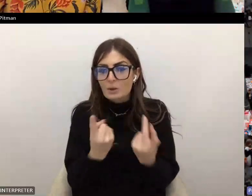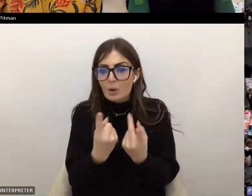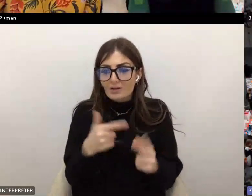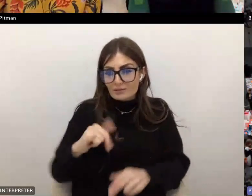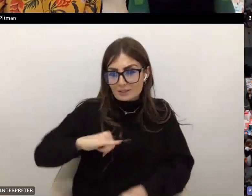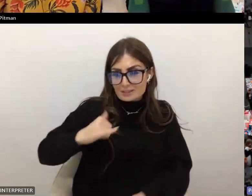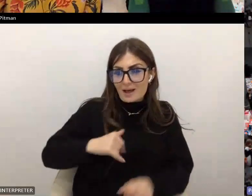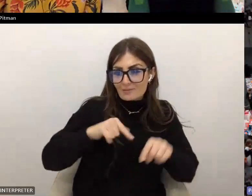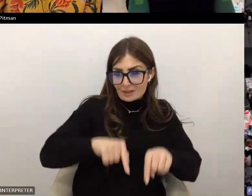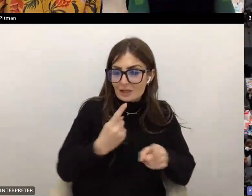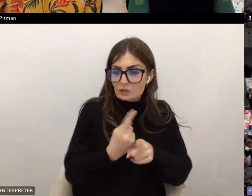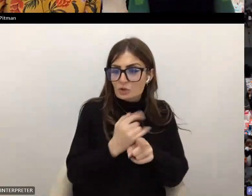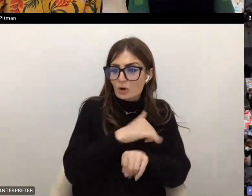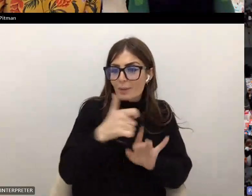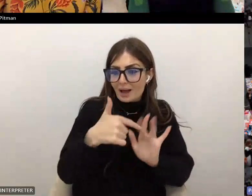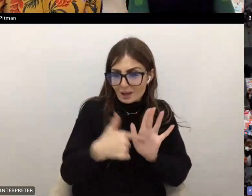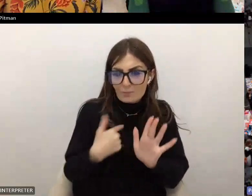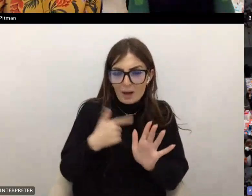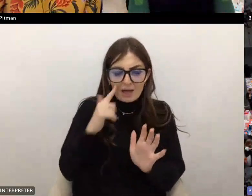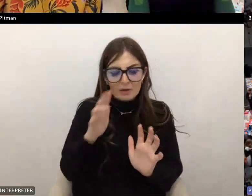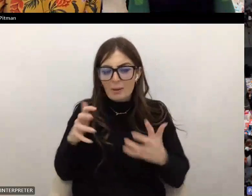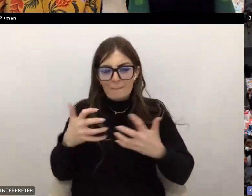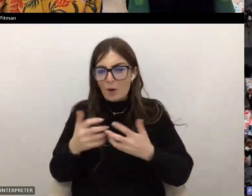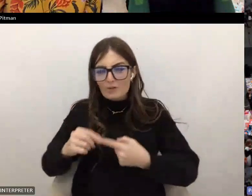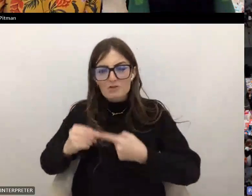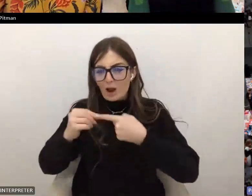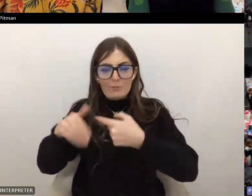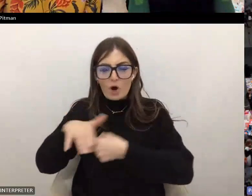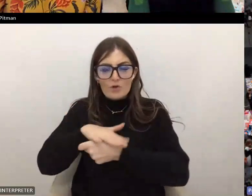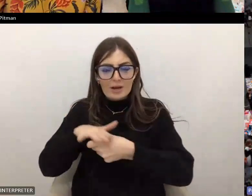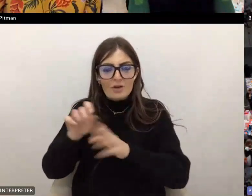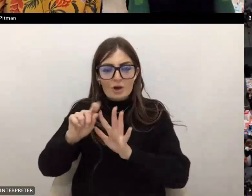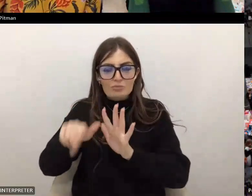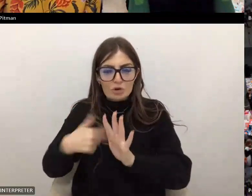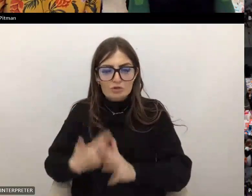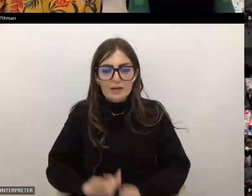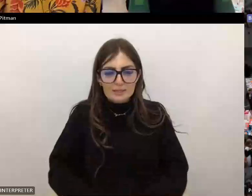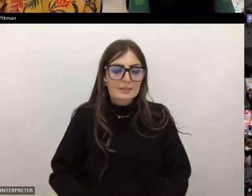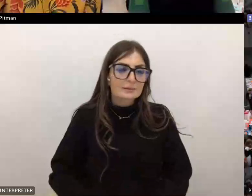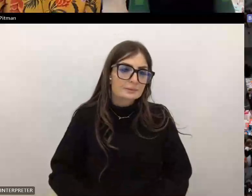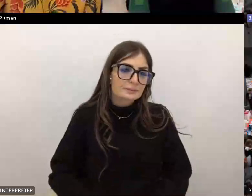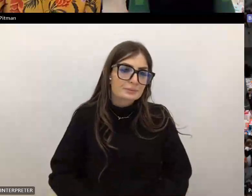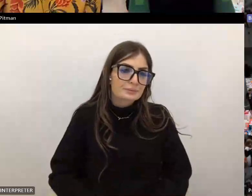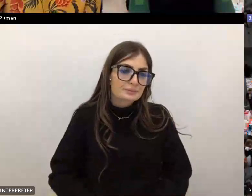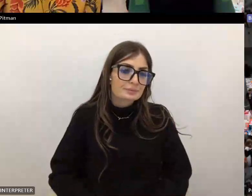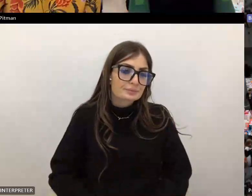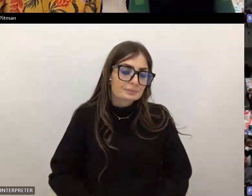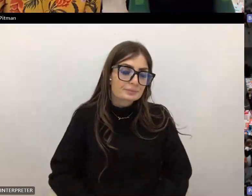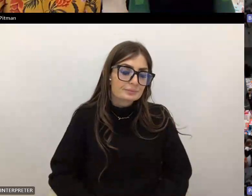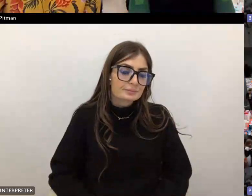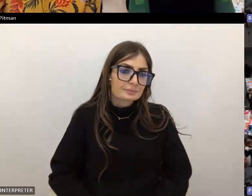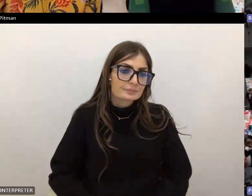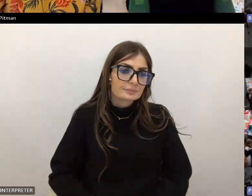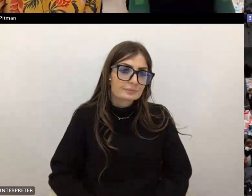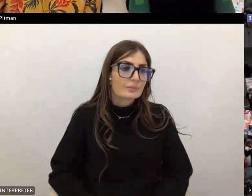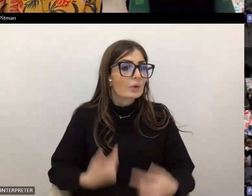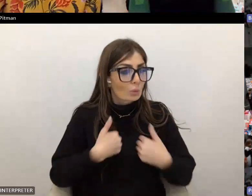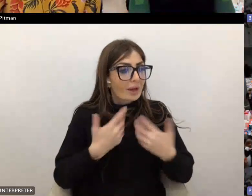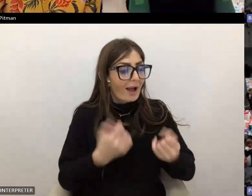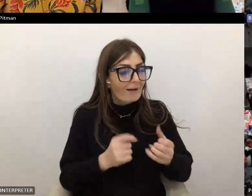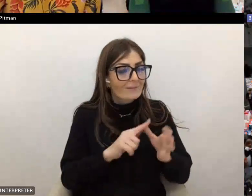to talk that through, but it sounds like it would sit comfortably within our priority area project areas. And we have art forms